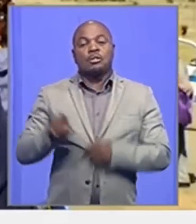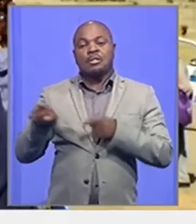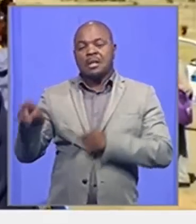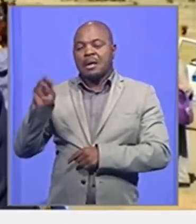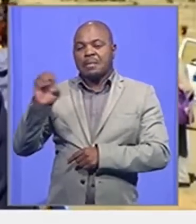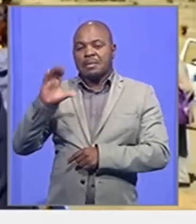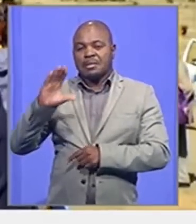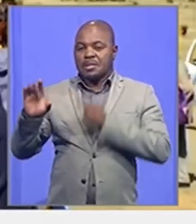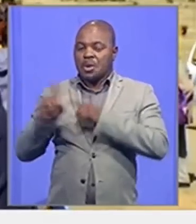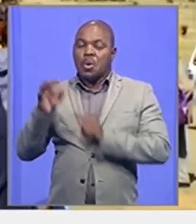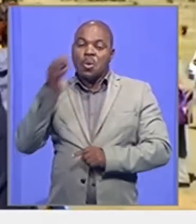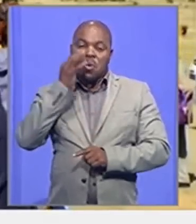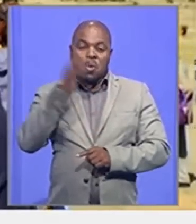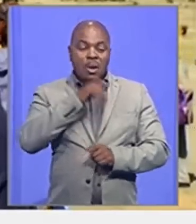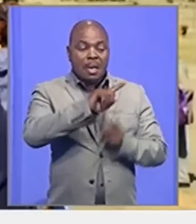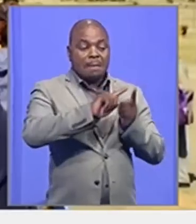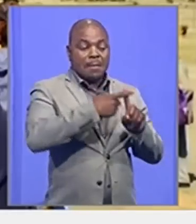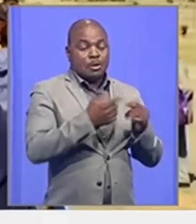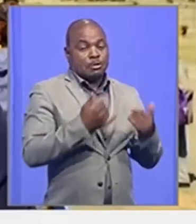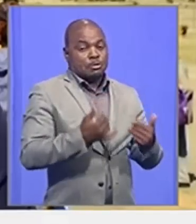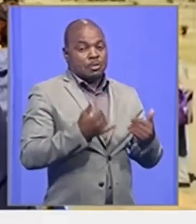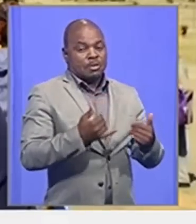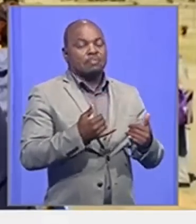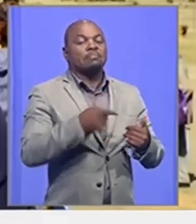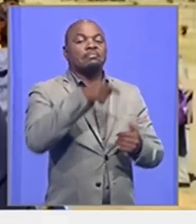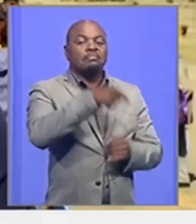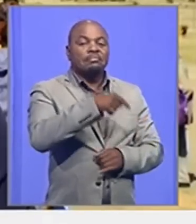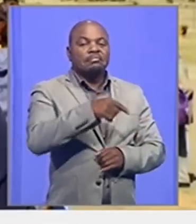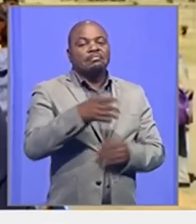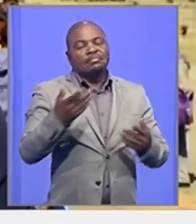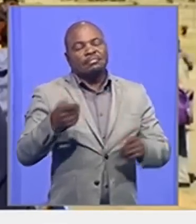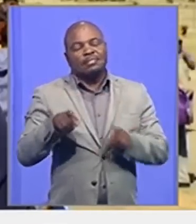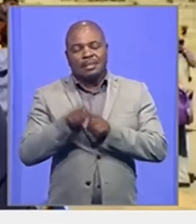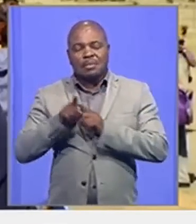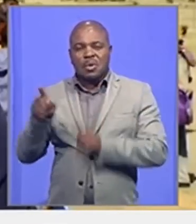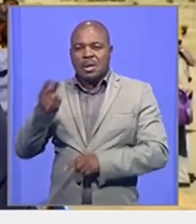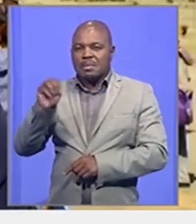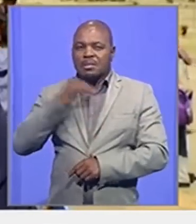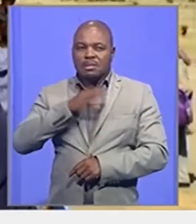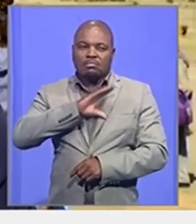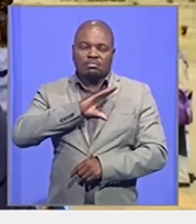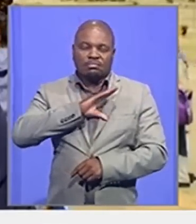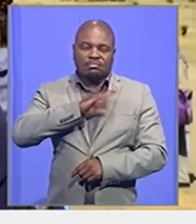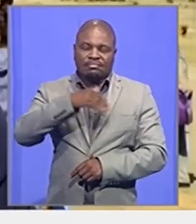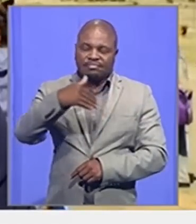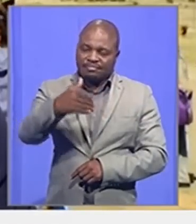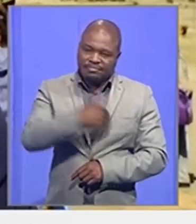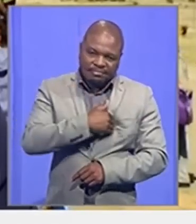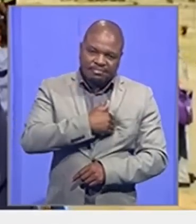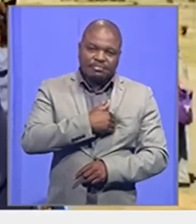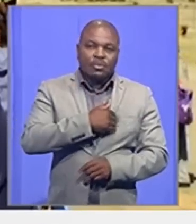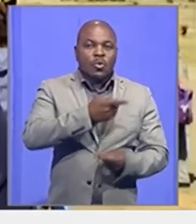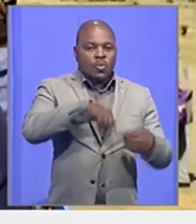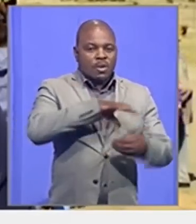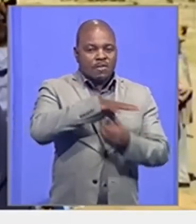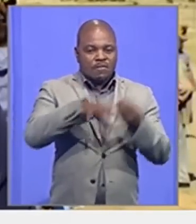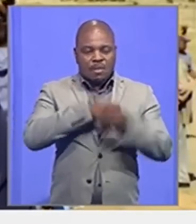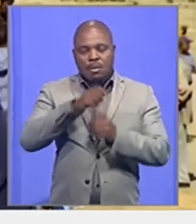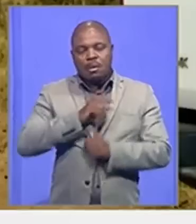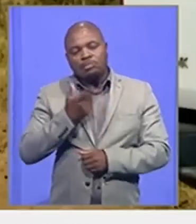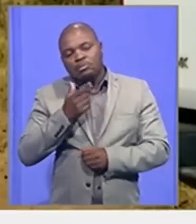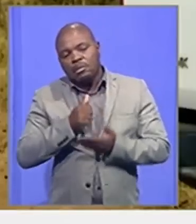gore kotsi e itlhaeleng le gone ke kotsi e yo morobileng pelo mara o bontšha gore tla theka malapa go fitlela